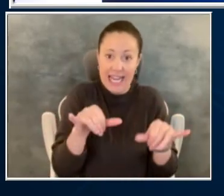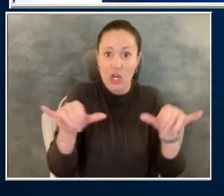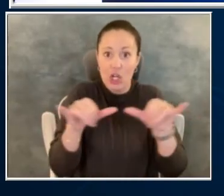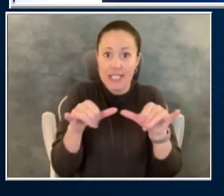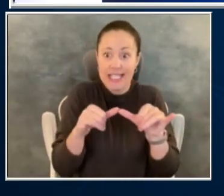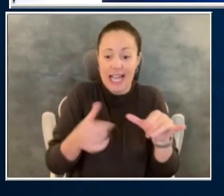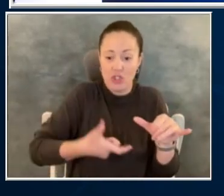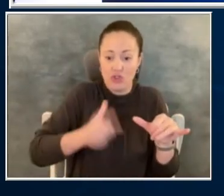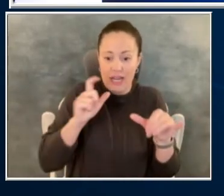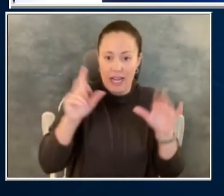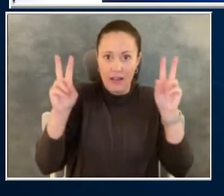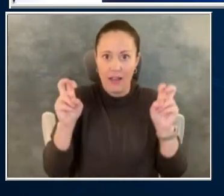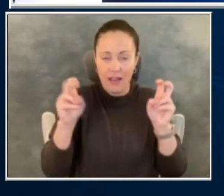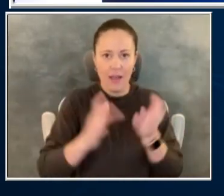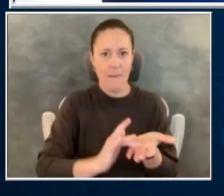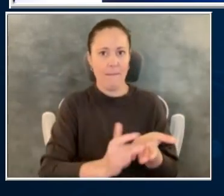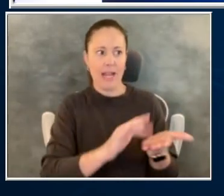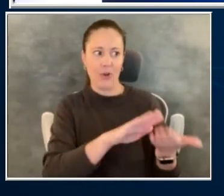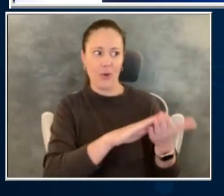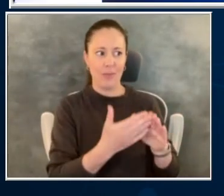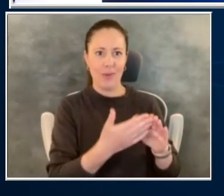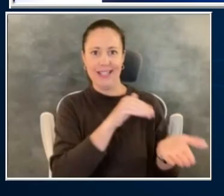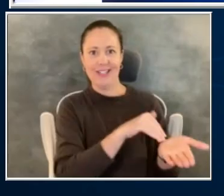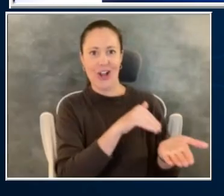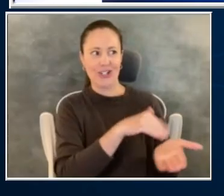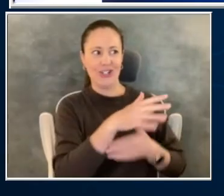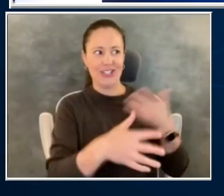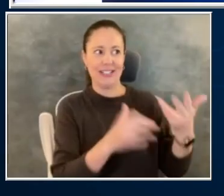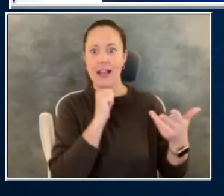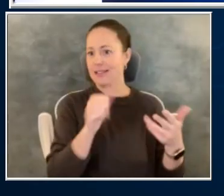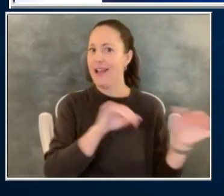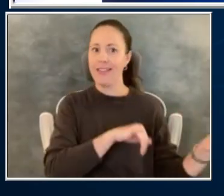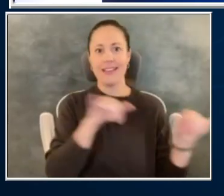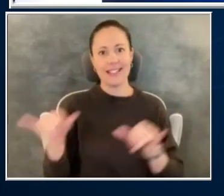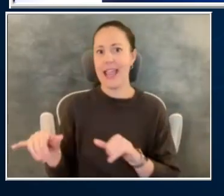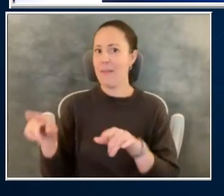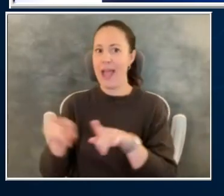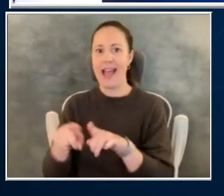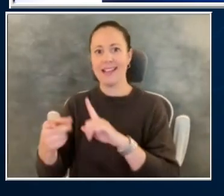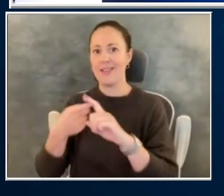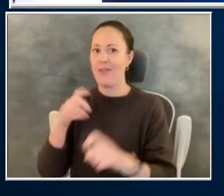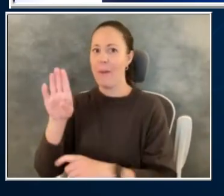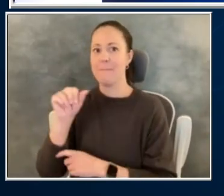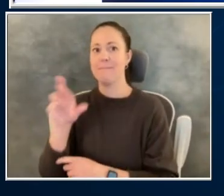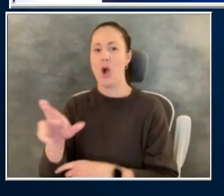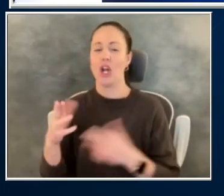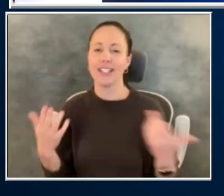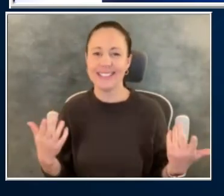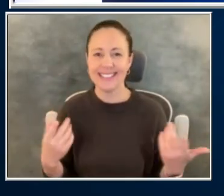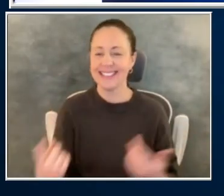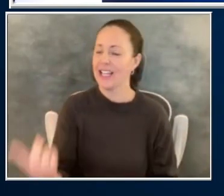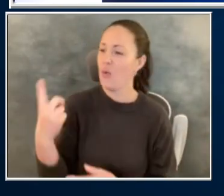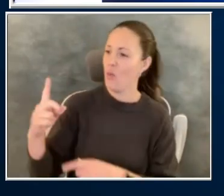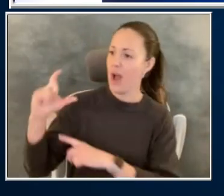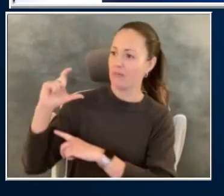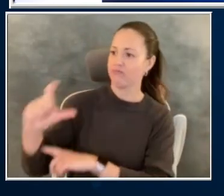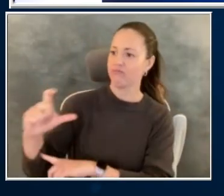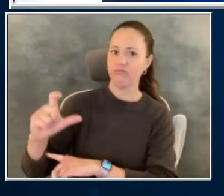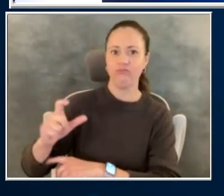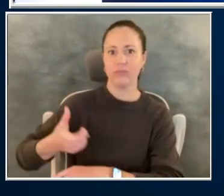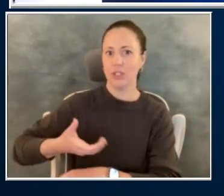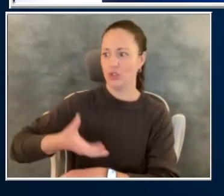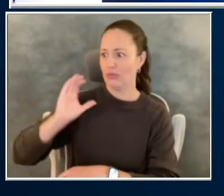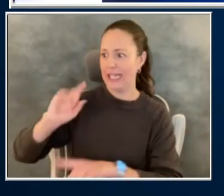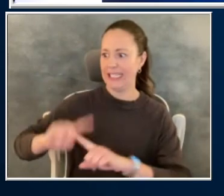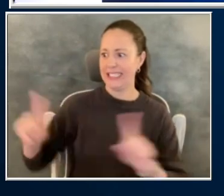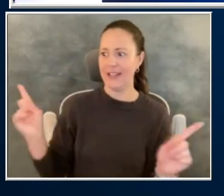community is not what they give us in the bar. The one drink can look very different from the pour they give you at the bar. How do you explain